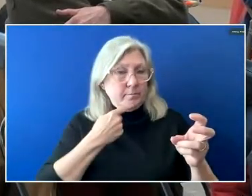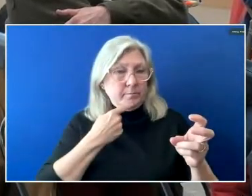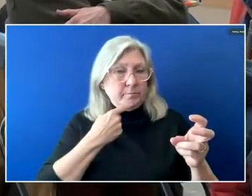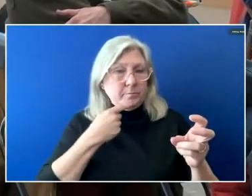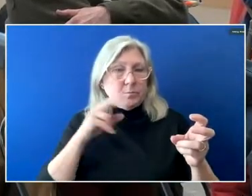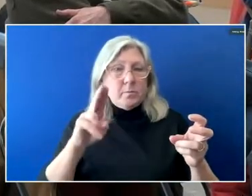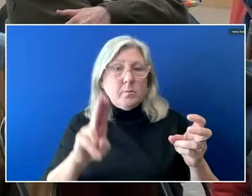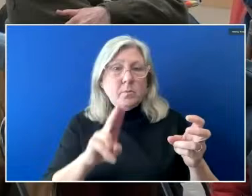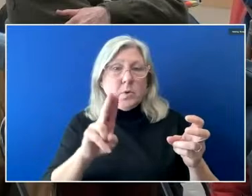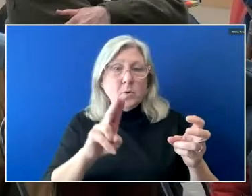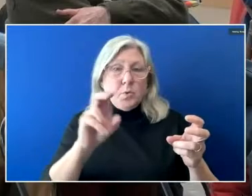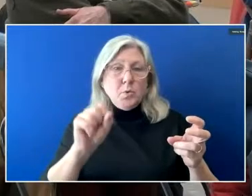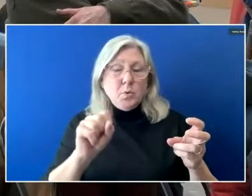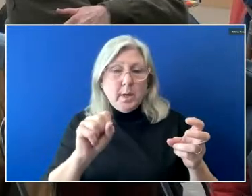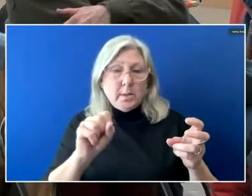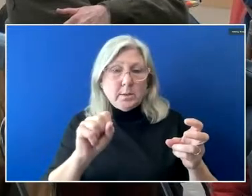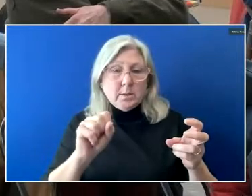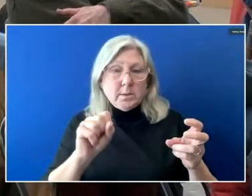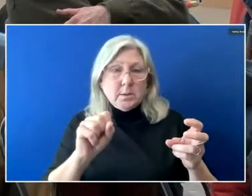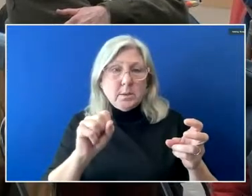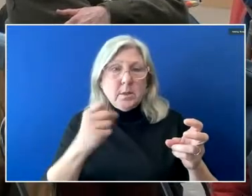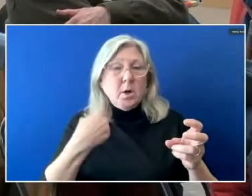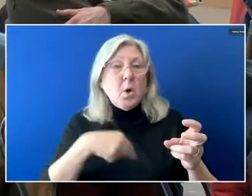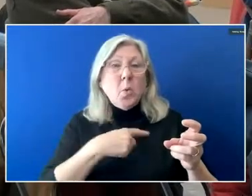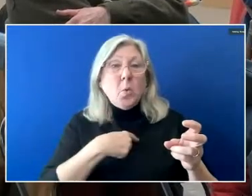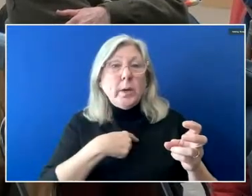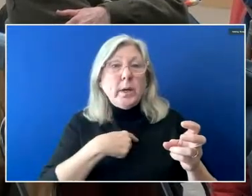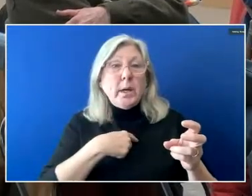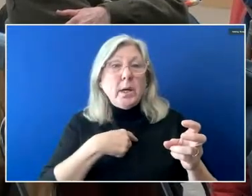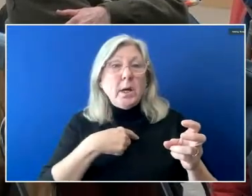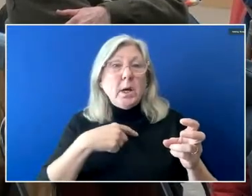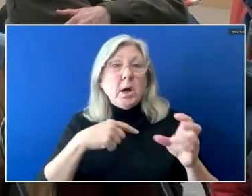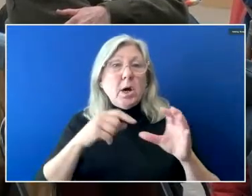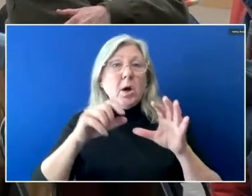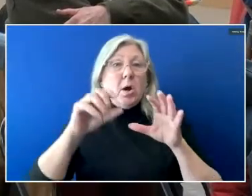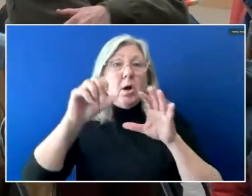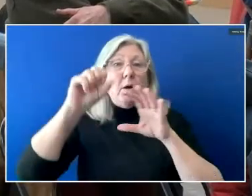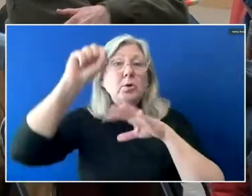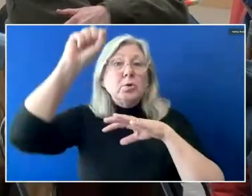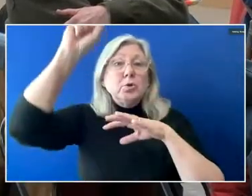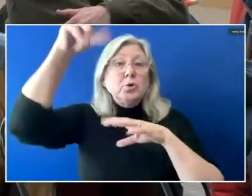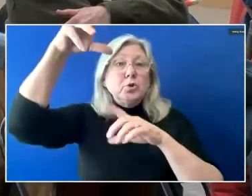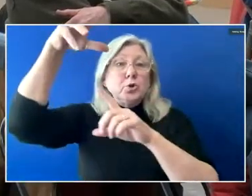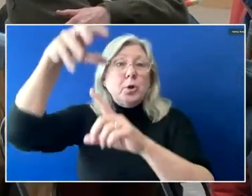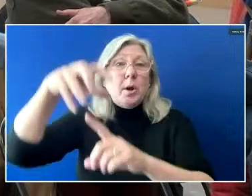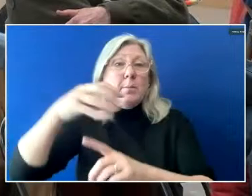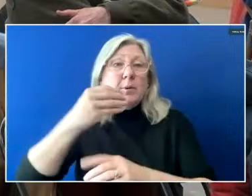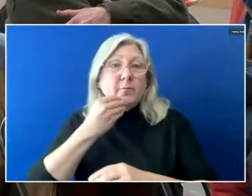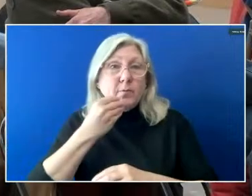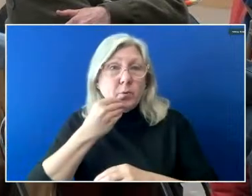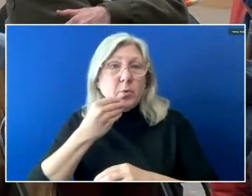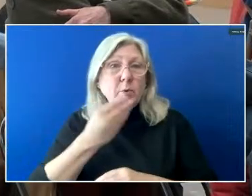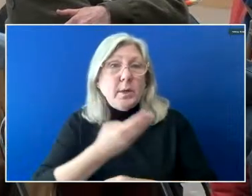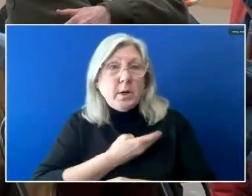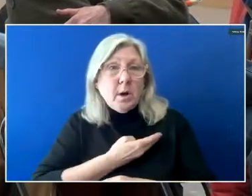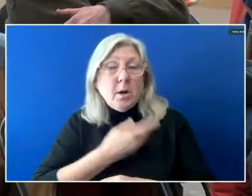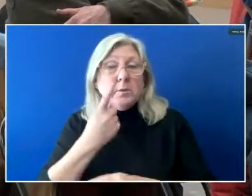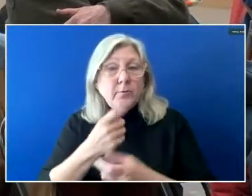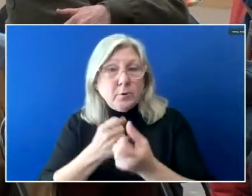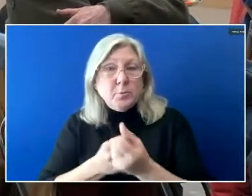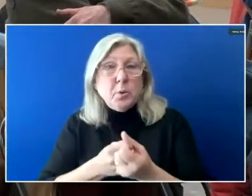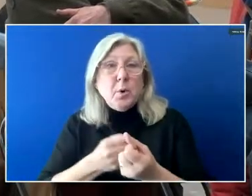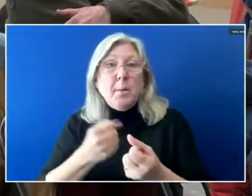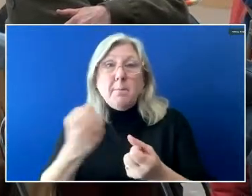us the we are dropping food on in to Gaza for support on Monday Israel is